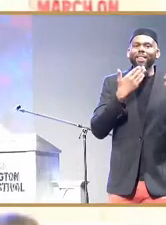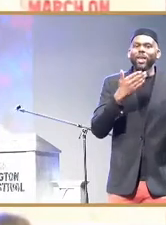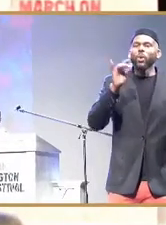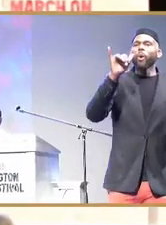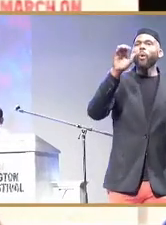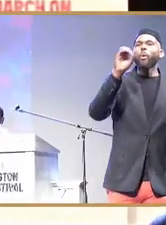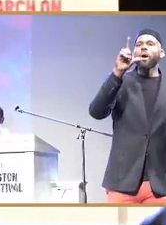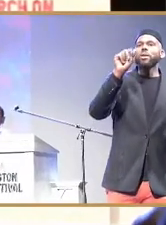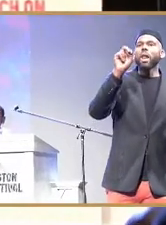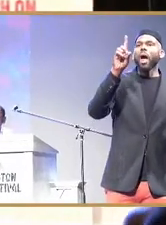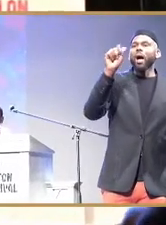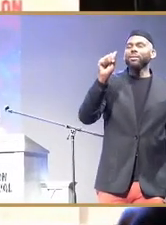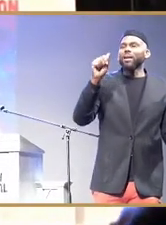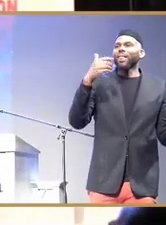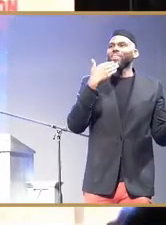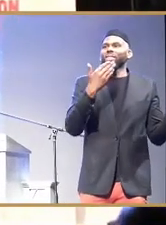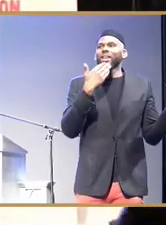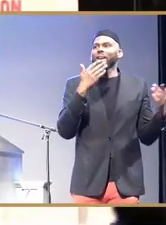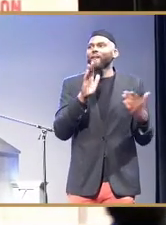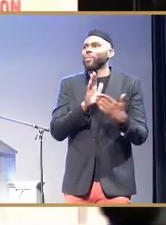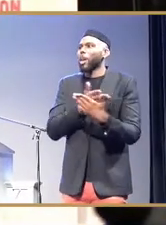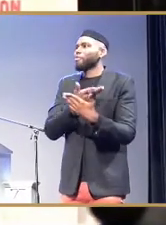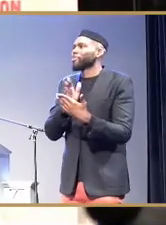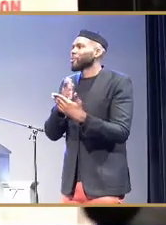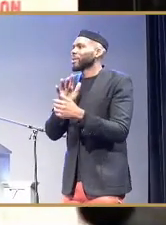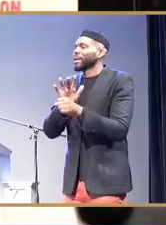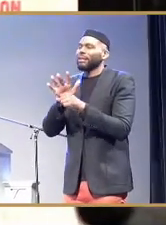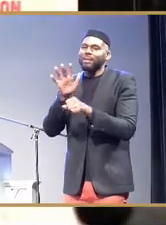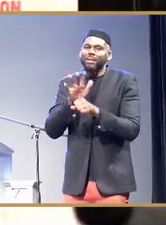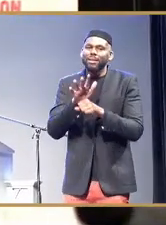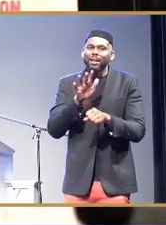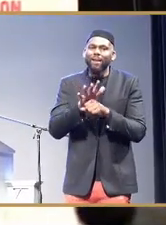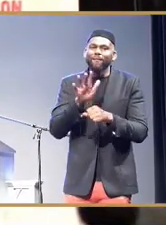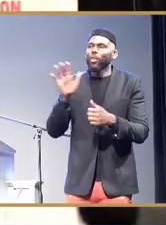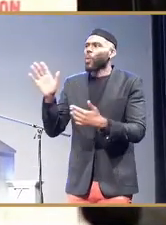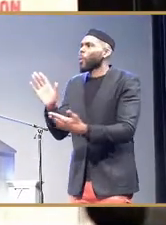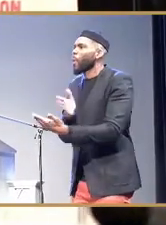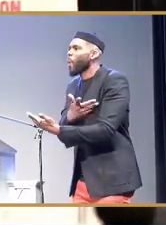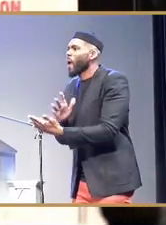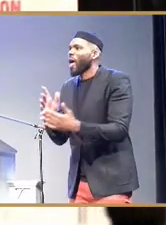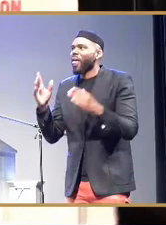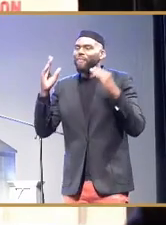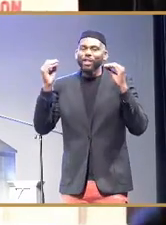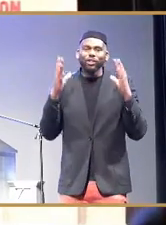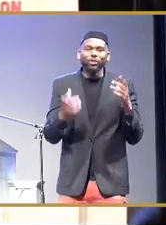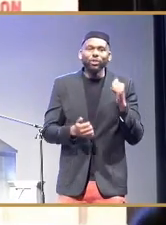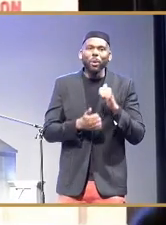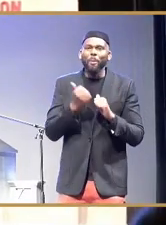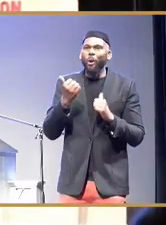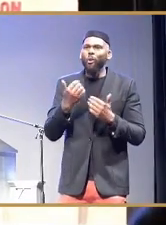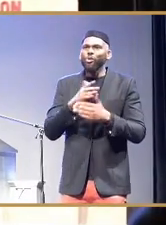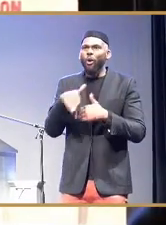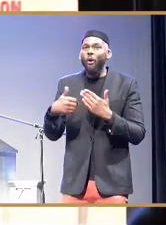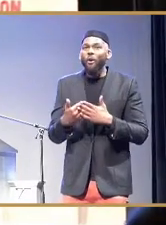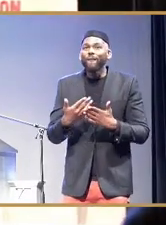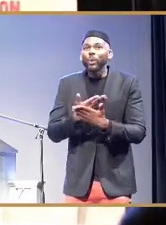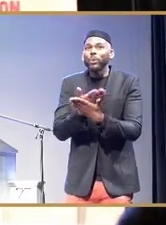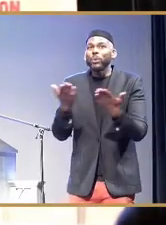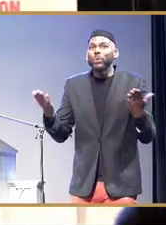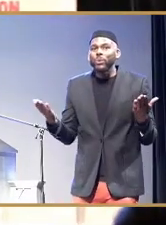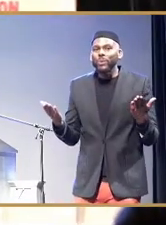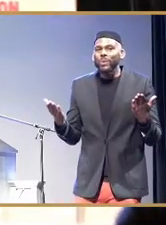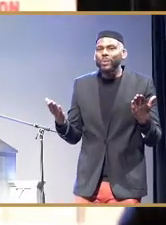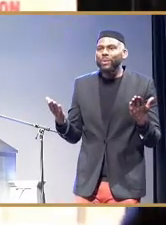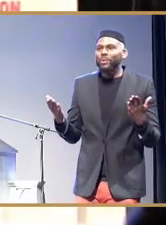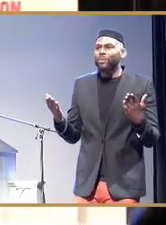Ministers of Music, DESA Concert Choir, all of our preachers, and most of all of you. We got